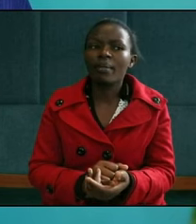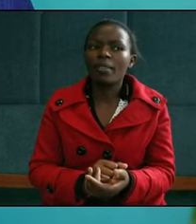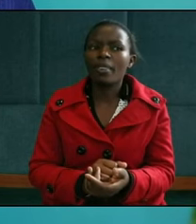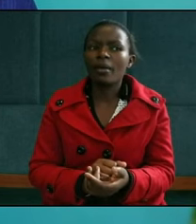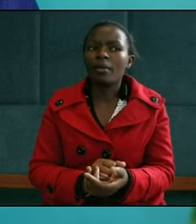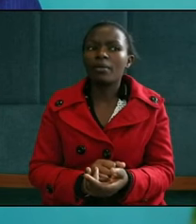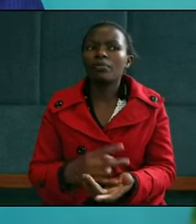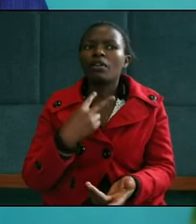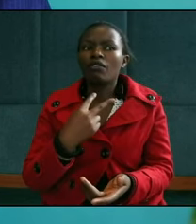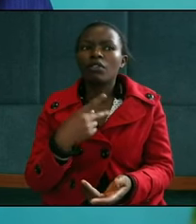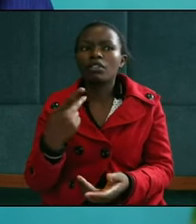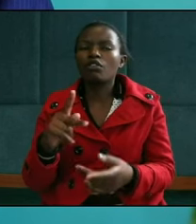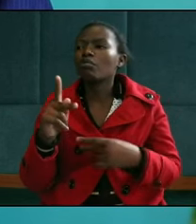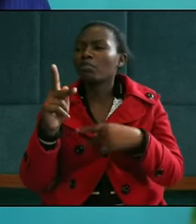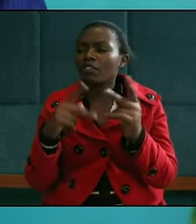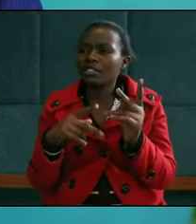the voice of prophecy,